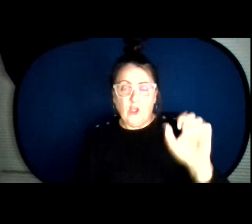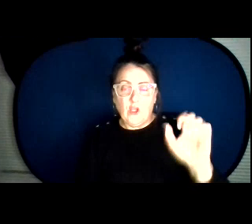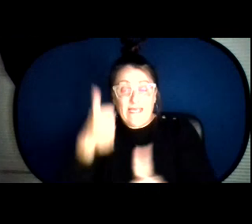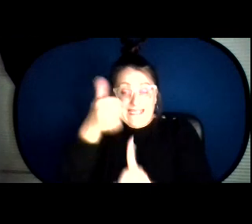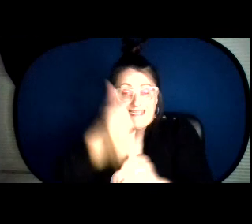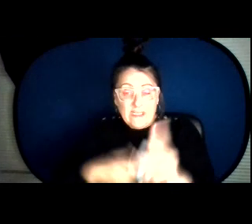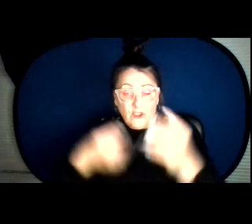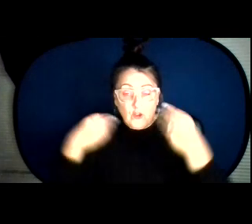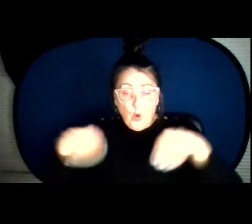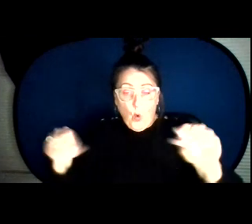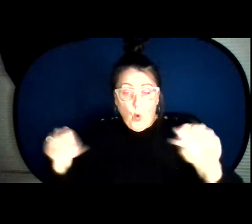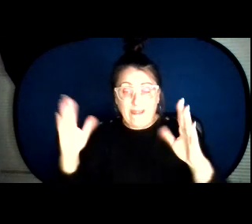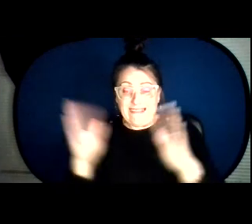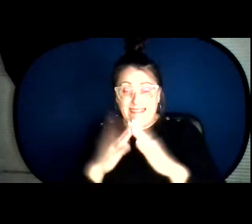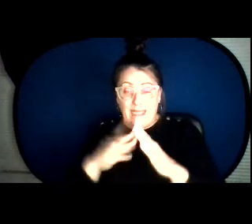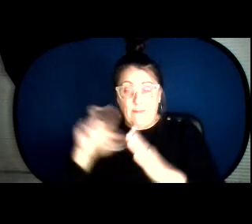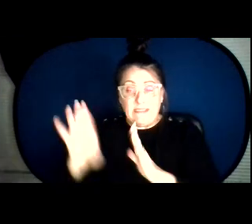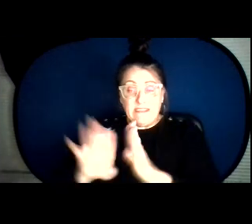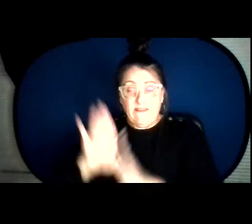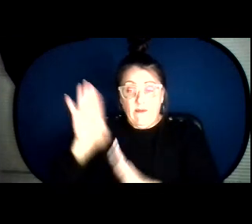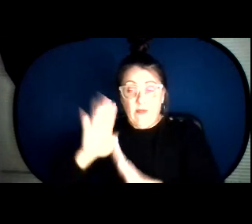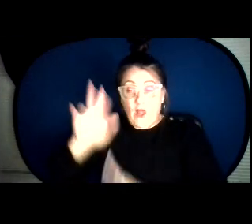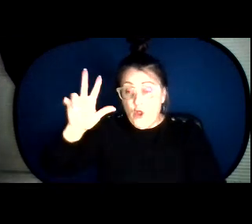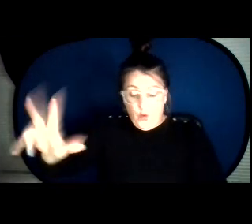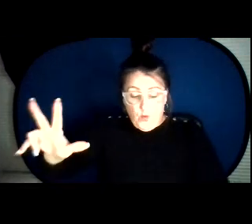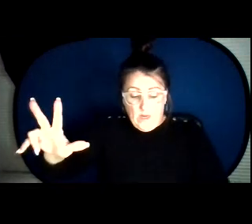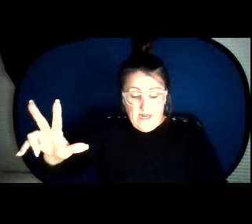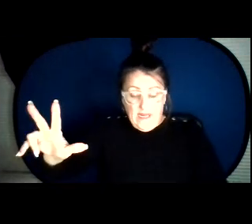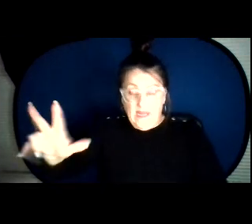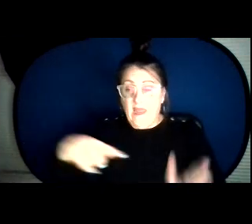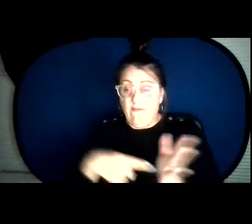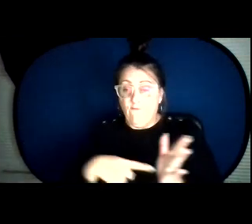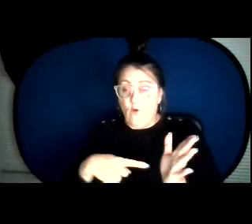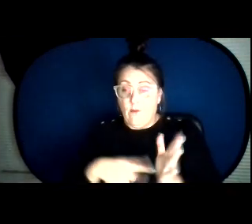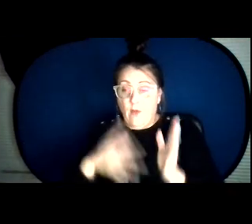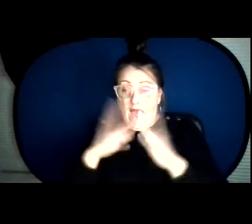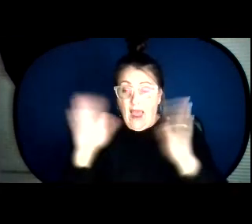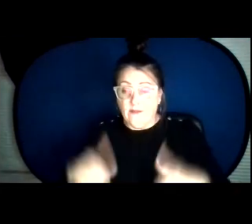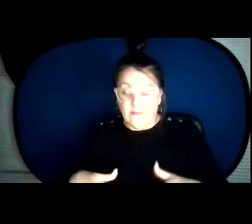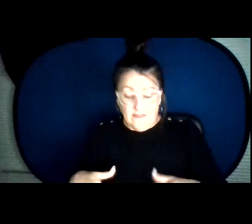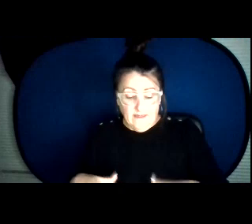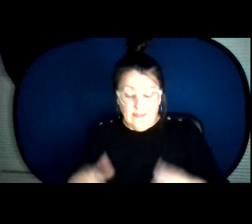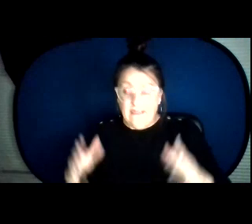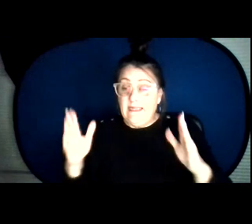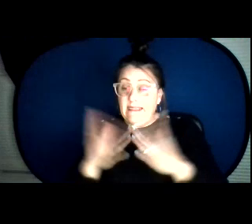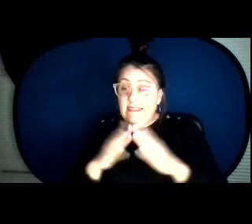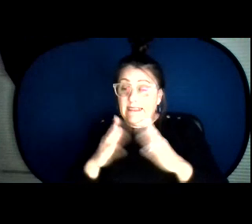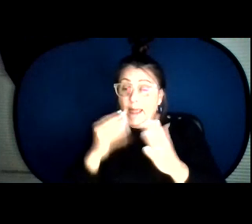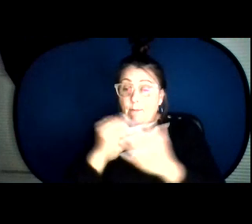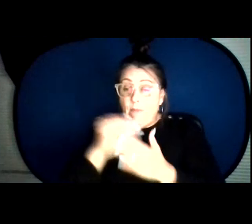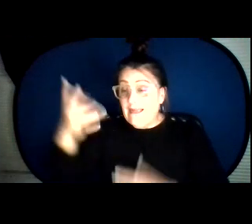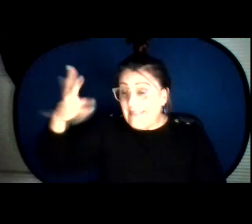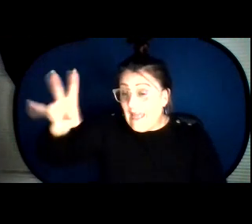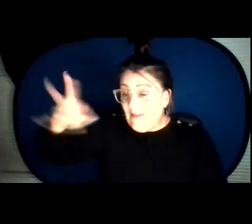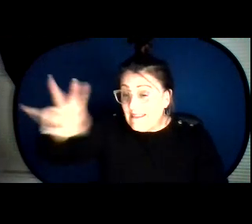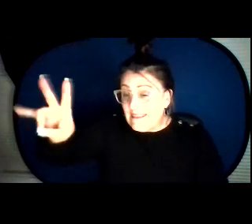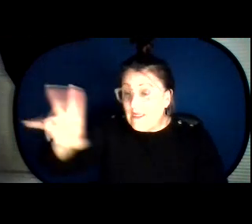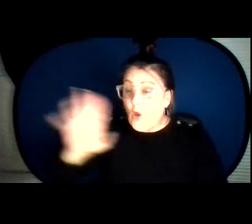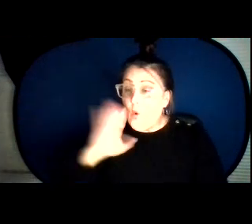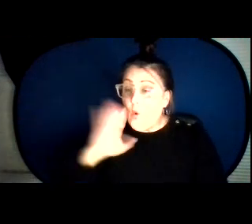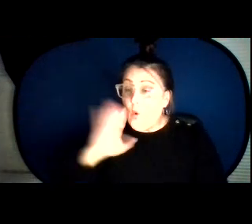the cities must develop 3 affordable housing units. The city of Pasadena purchased 17 properties and will be selling 13